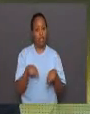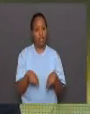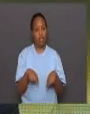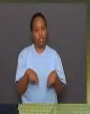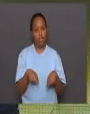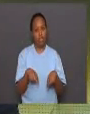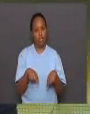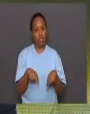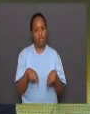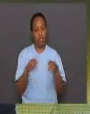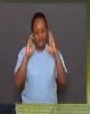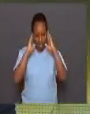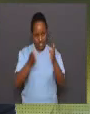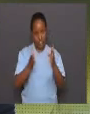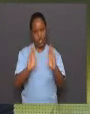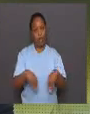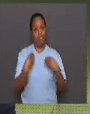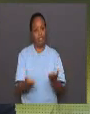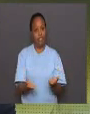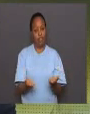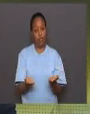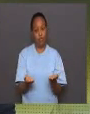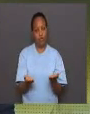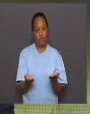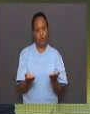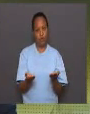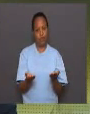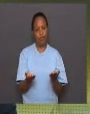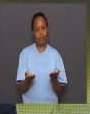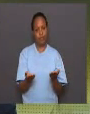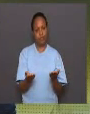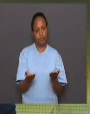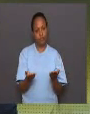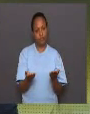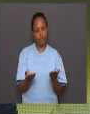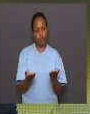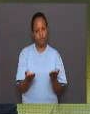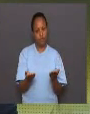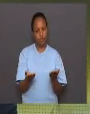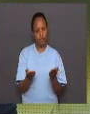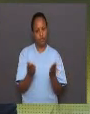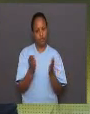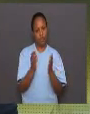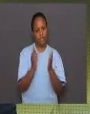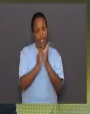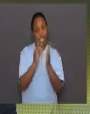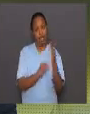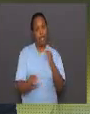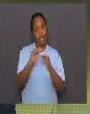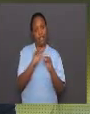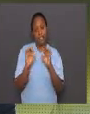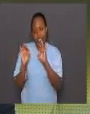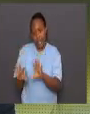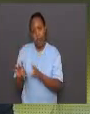Today, we will turn our attention to the consequences that arise when